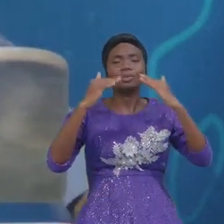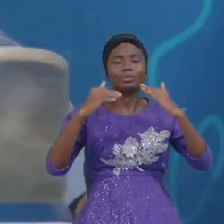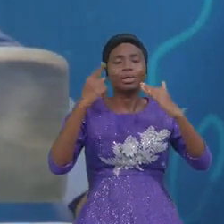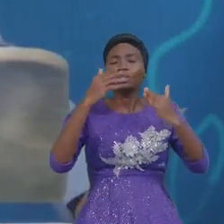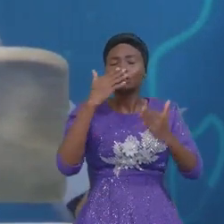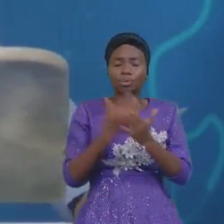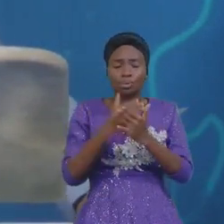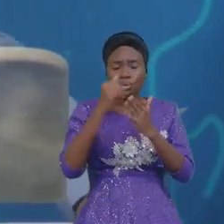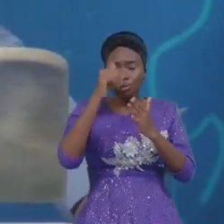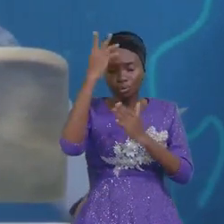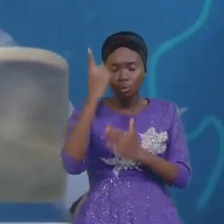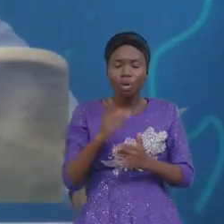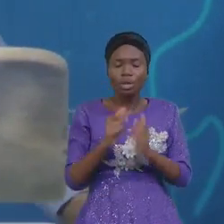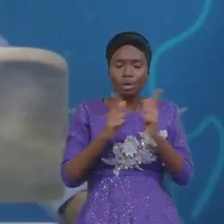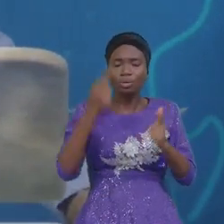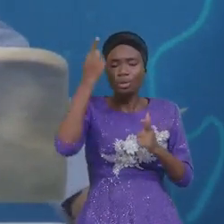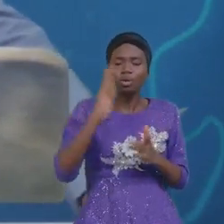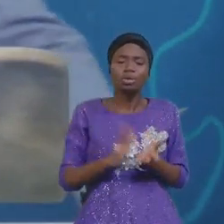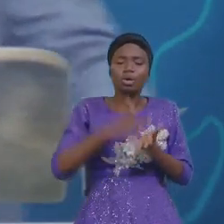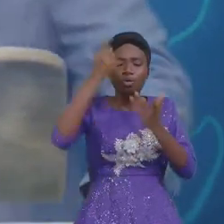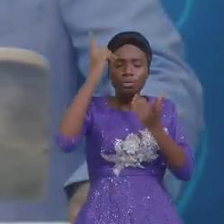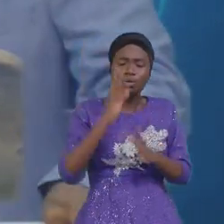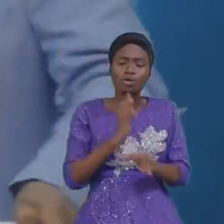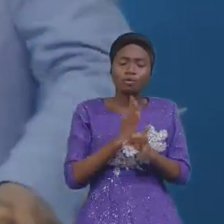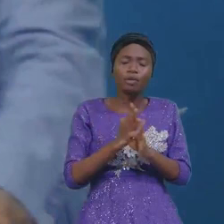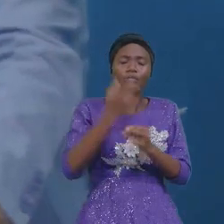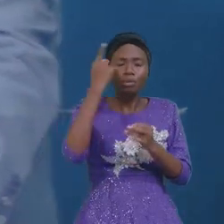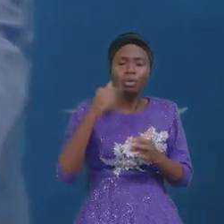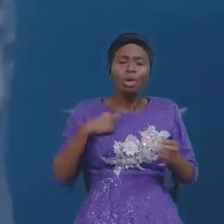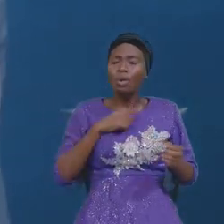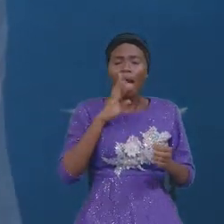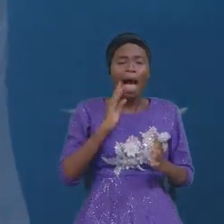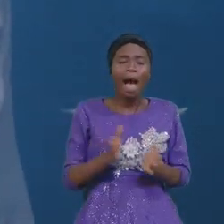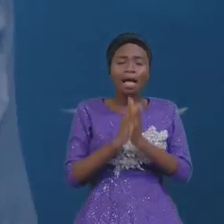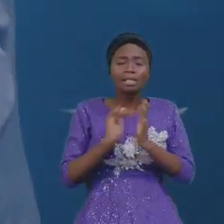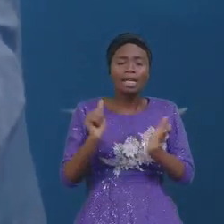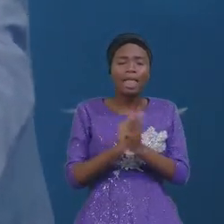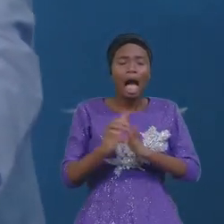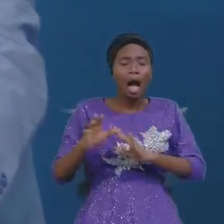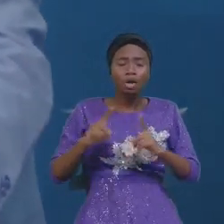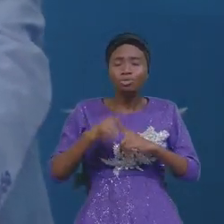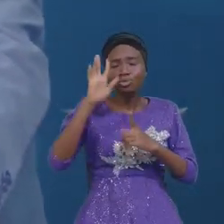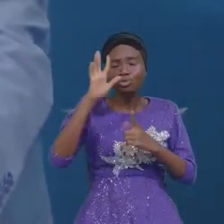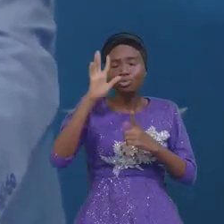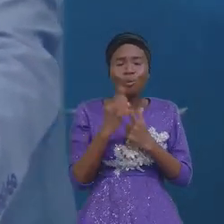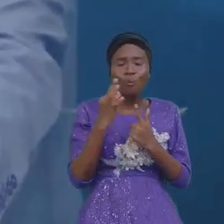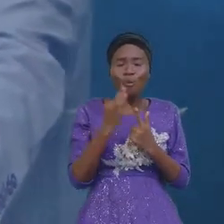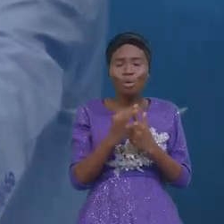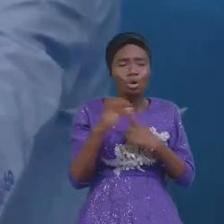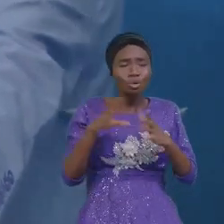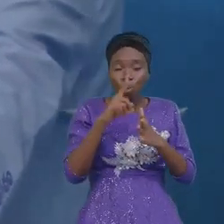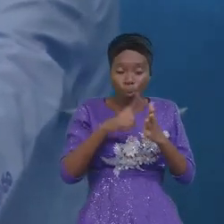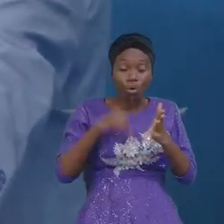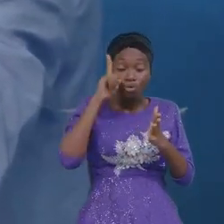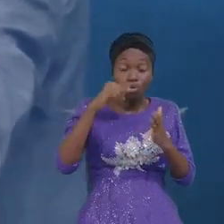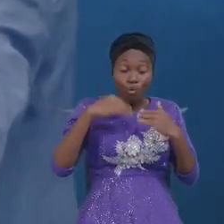great God, a glorious God, a faithful God. We're asking, according to your word, do what you have